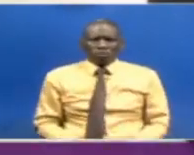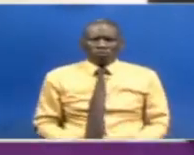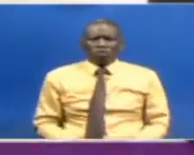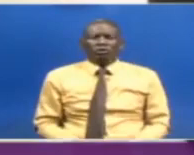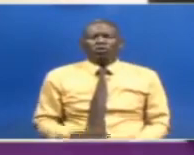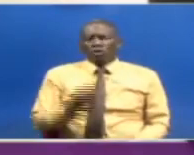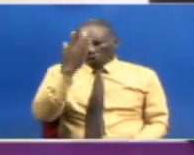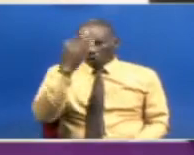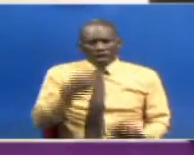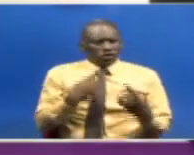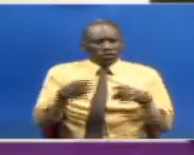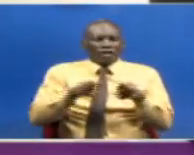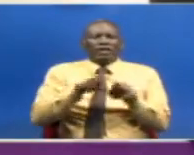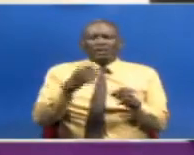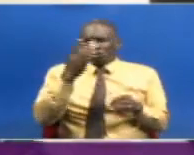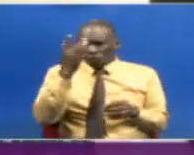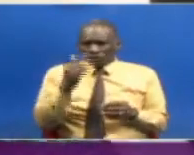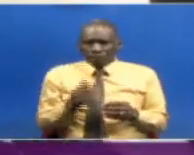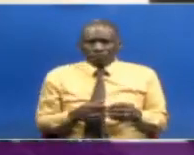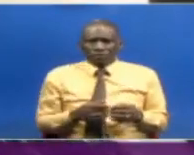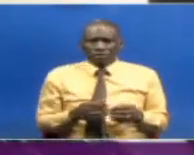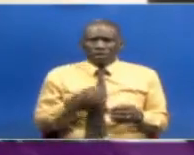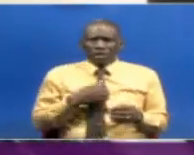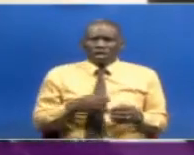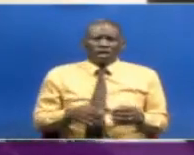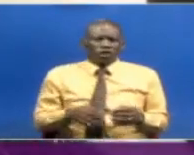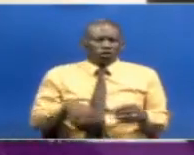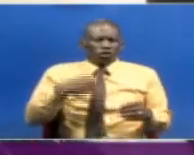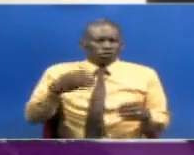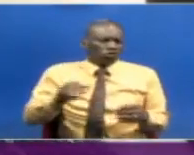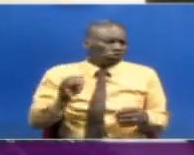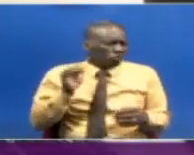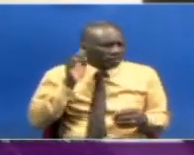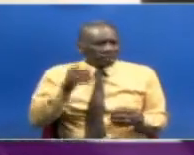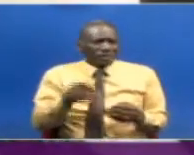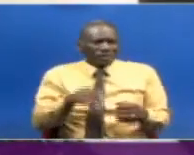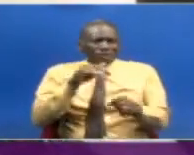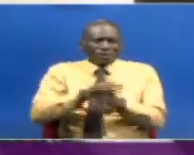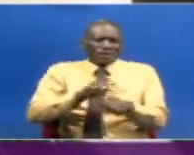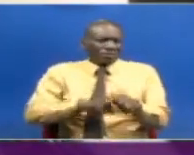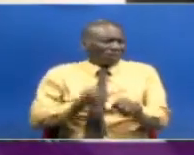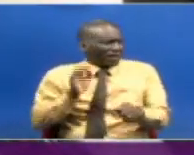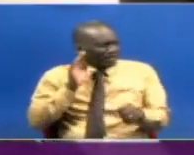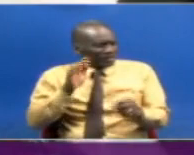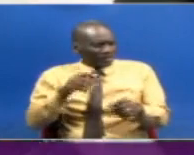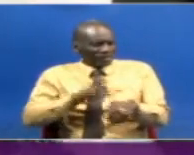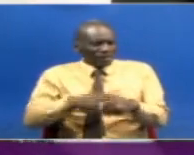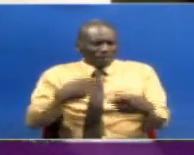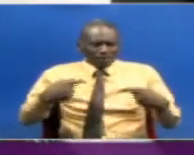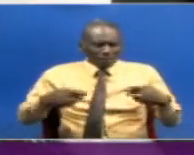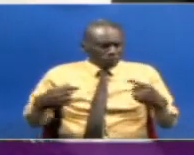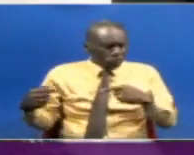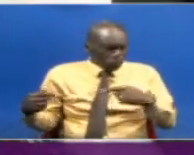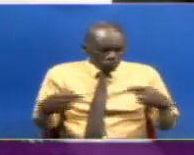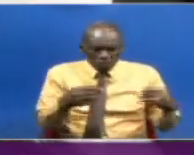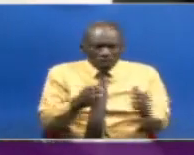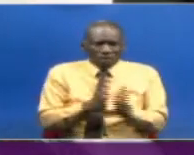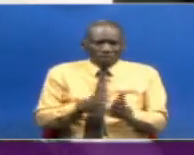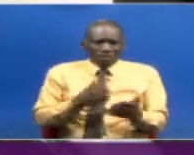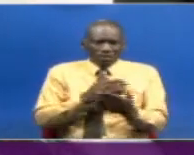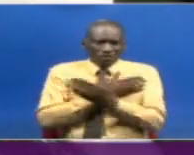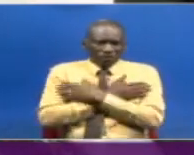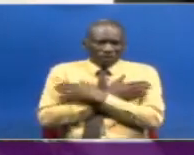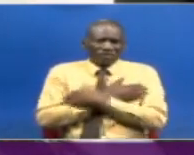this is that I keep my ears open a lot of times when people are arguing, my friends on the golf course and all